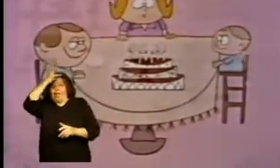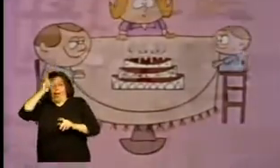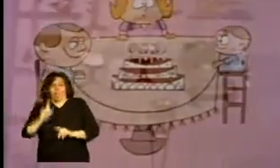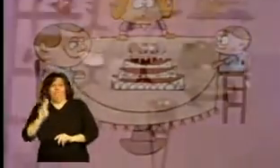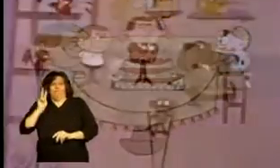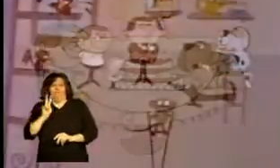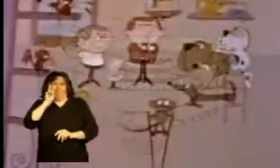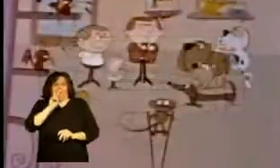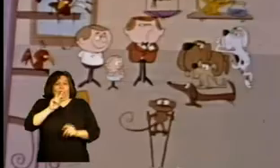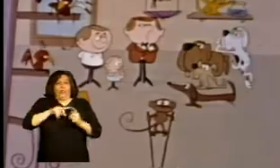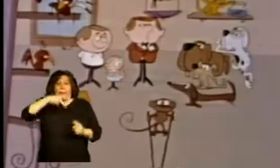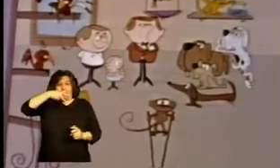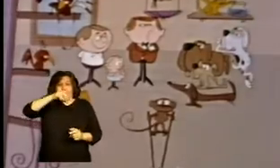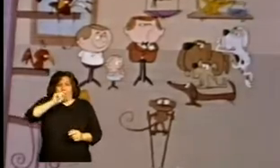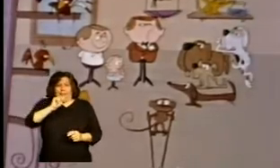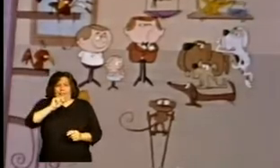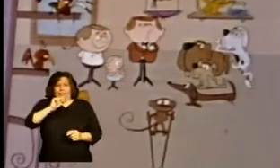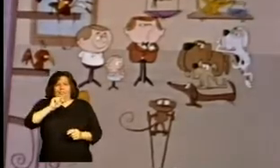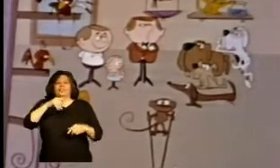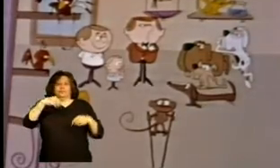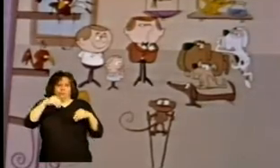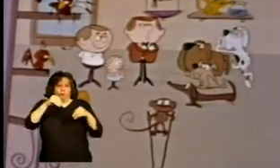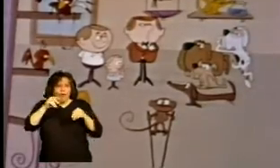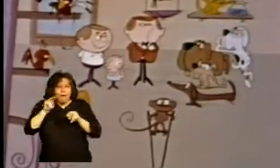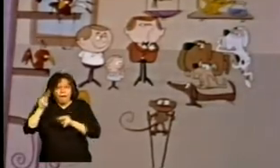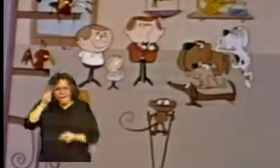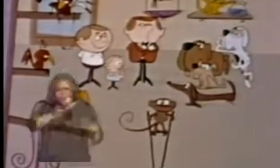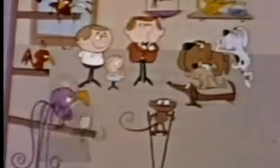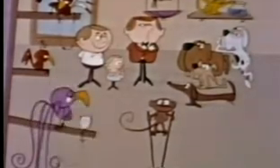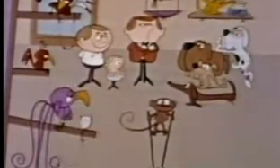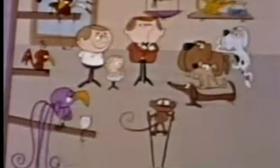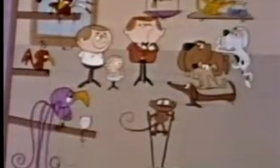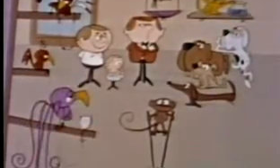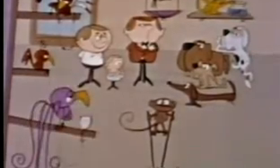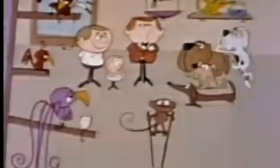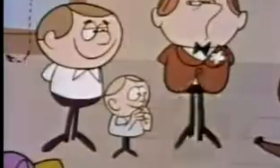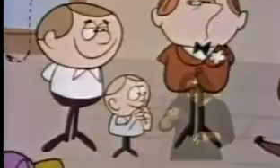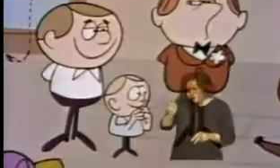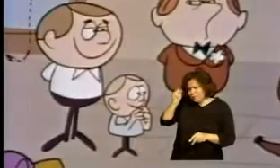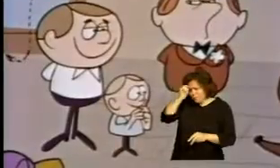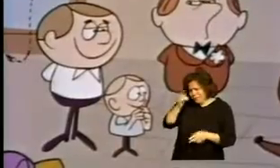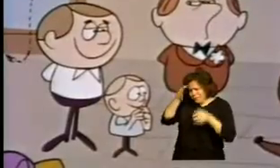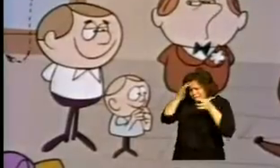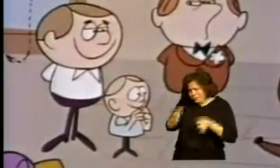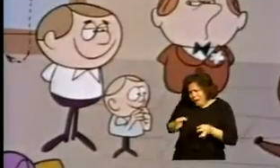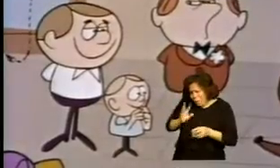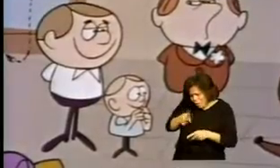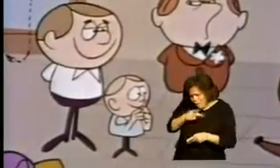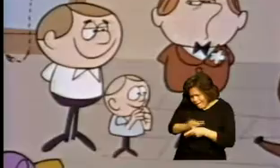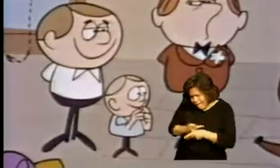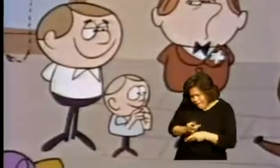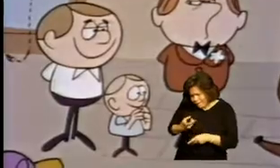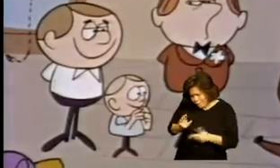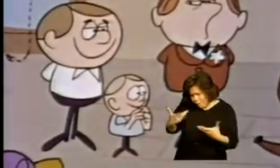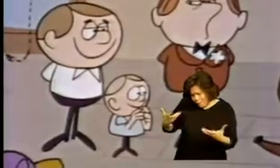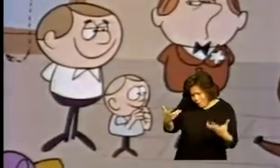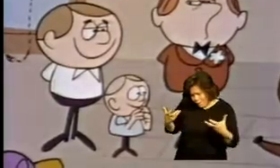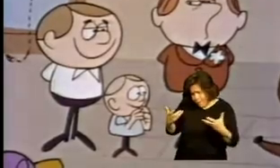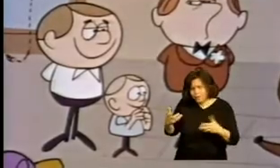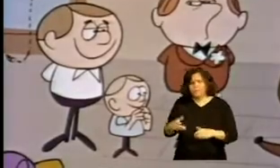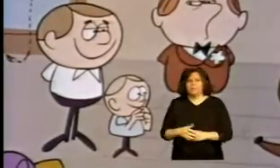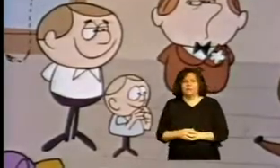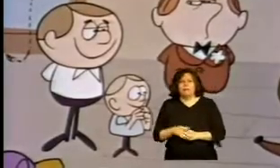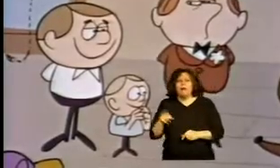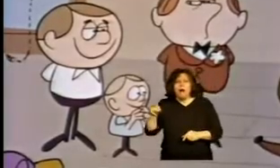dog. So the two of them went to the pet shop to look over the dogs and to let Tommy decide just